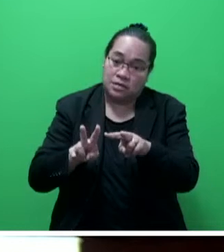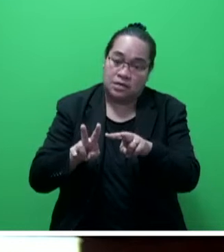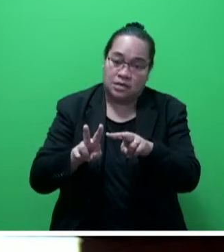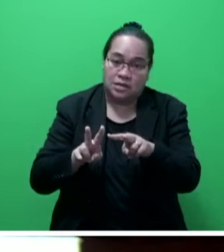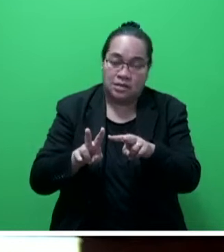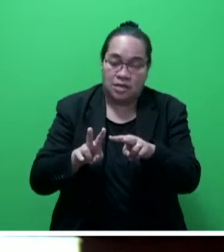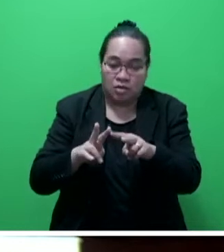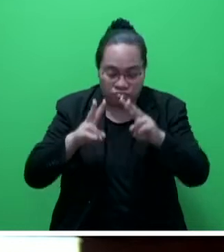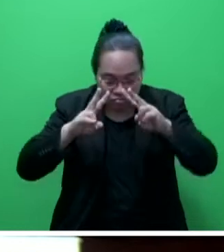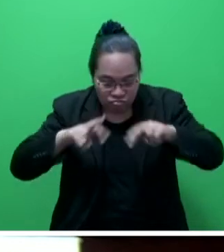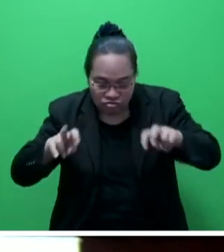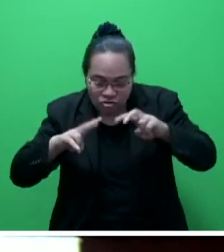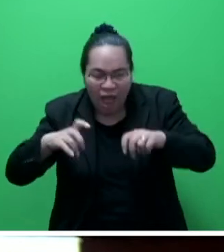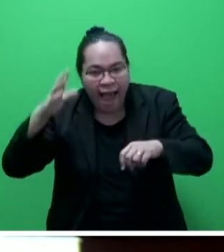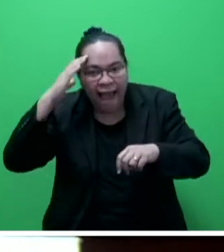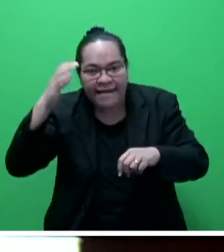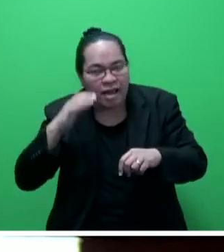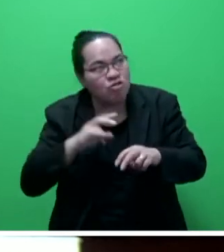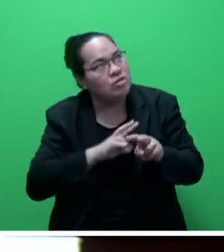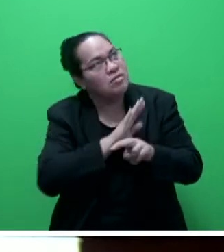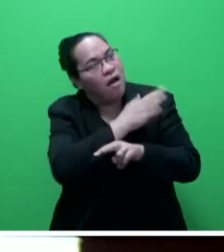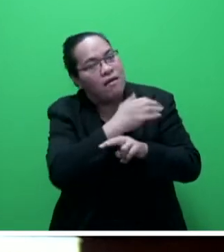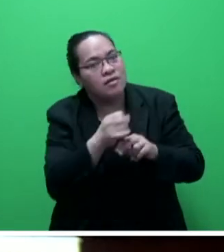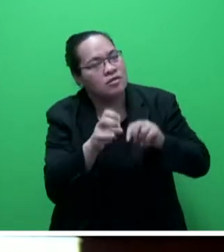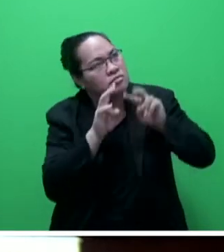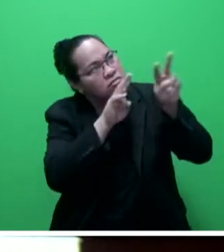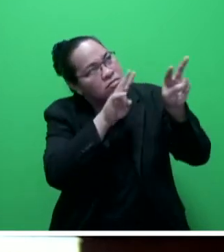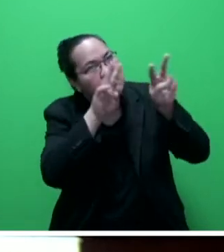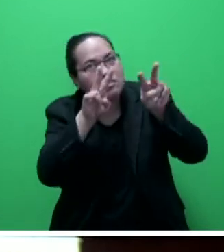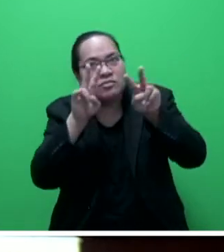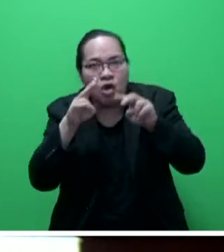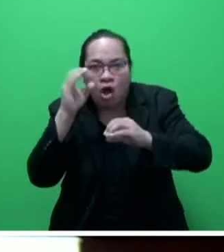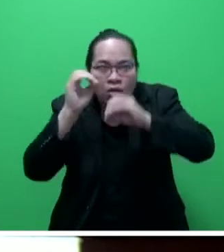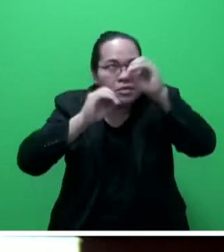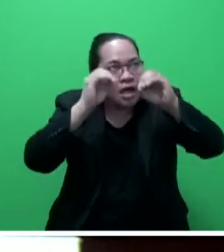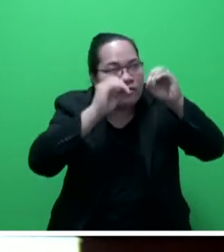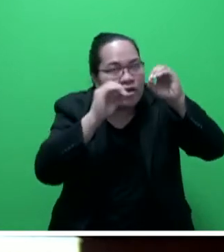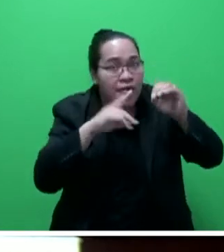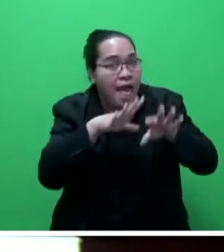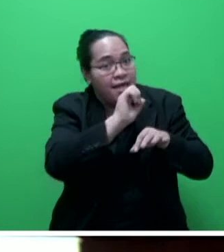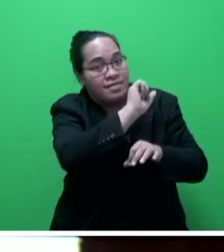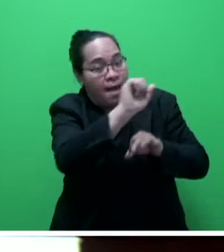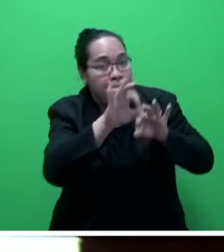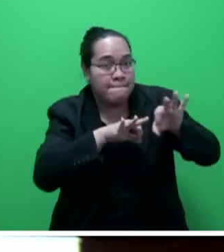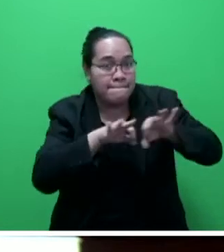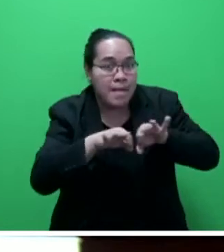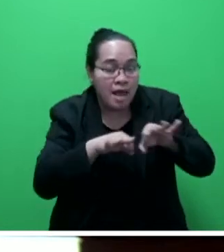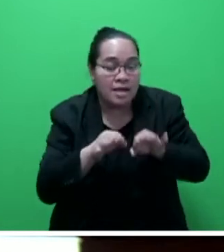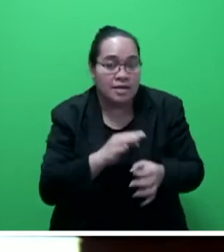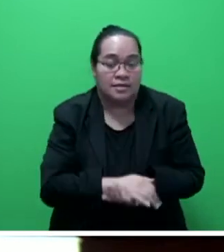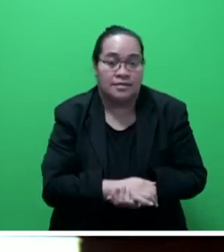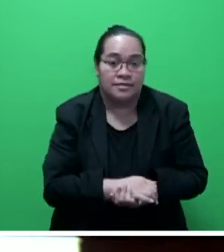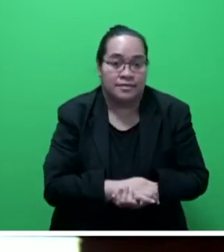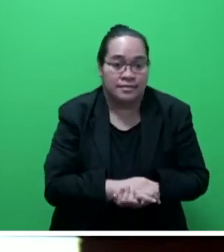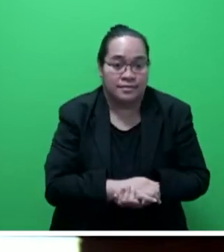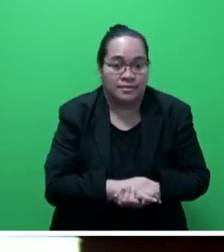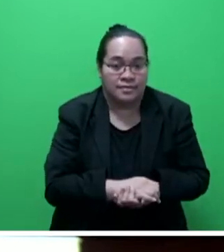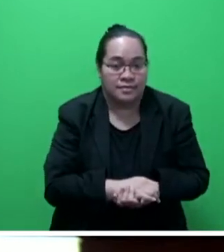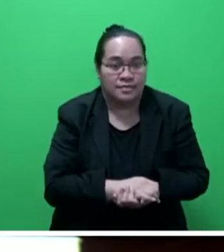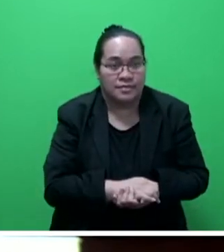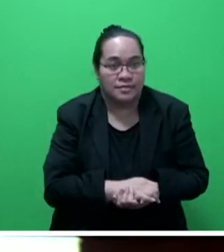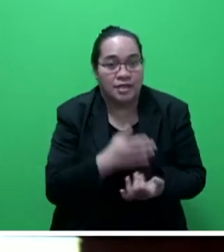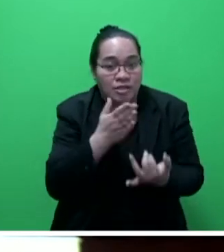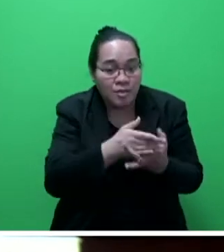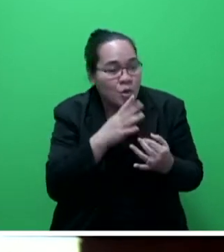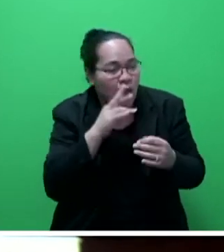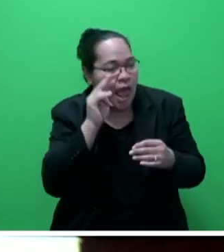we've looked at a number of countries where the planning divisions have opted for